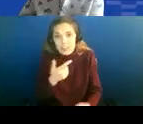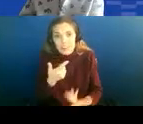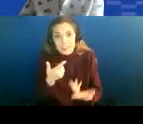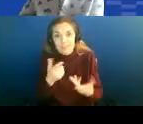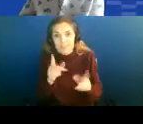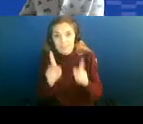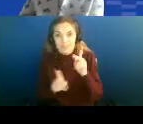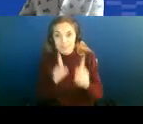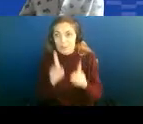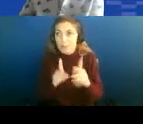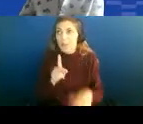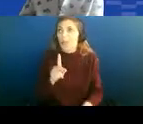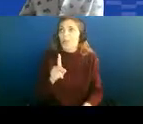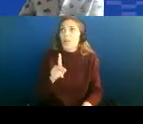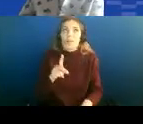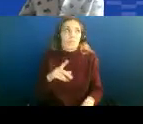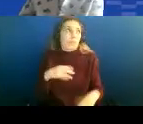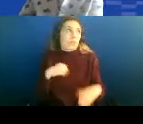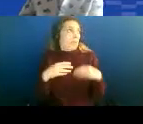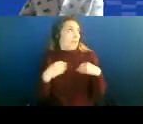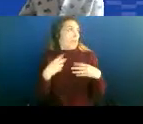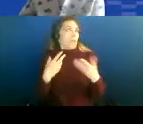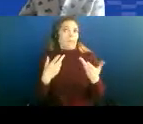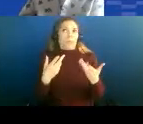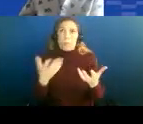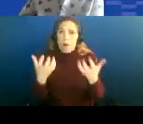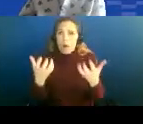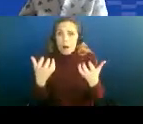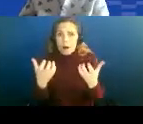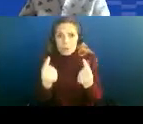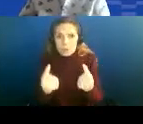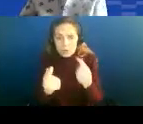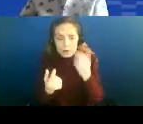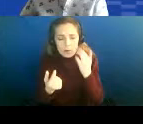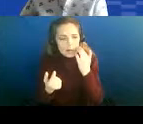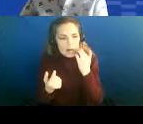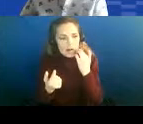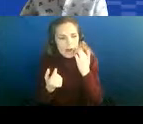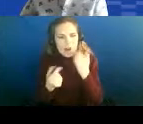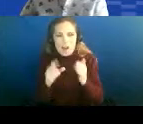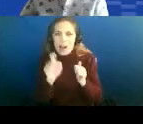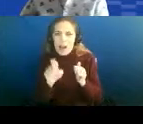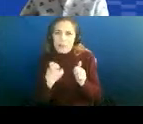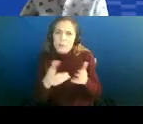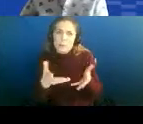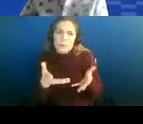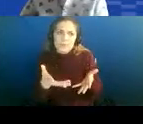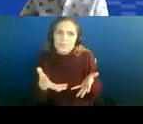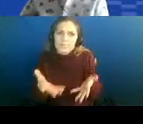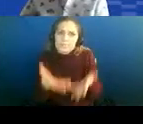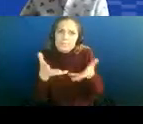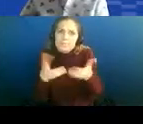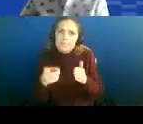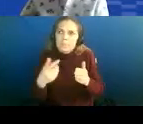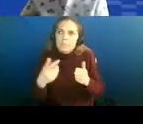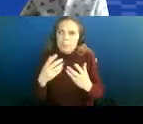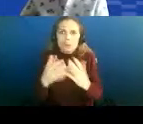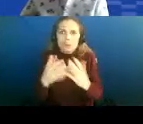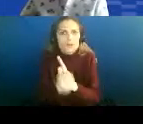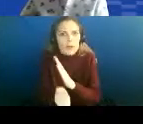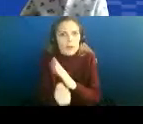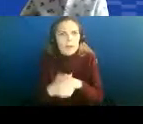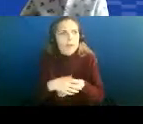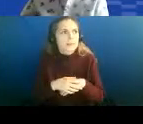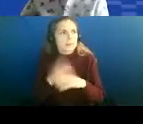cast in, to focus also on strengths and creativity and challenges that